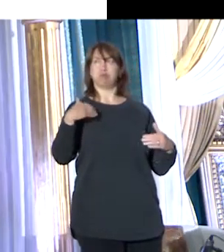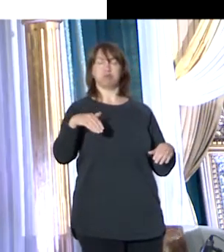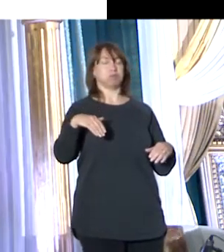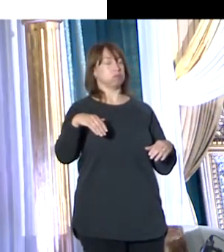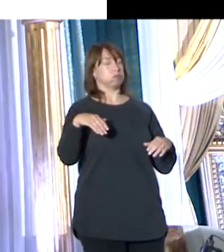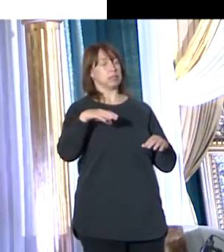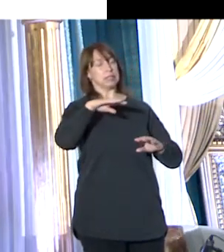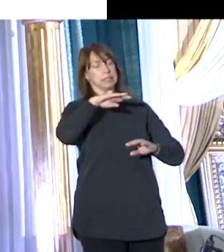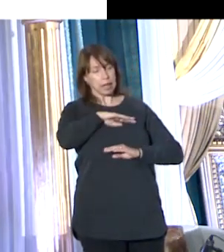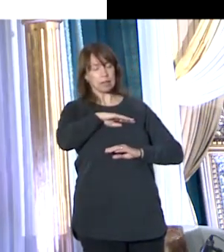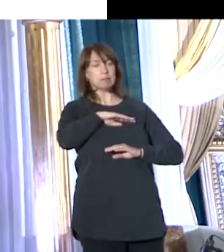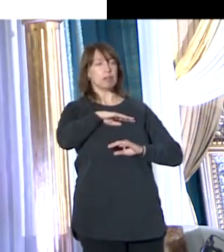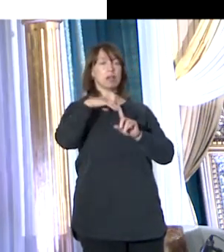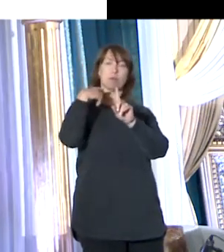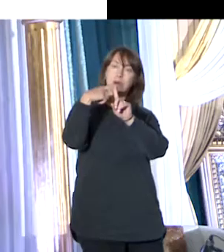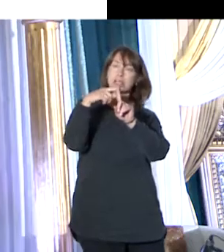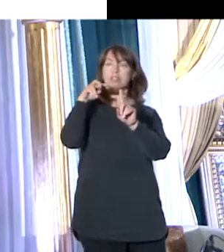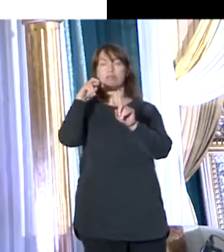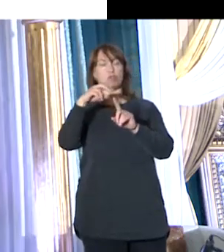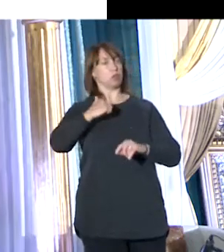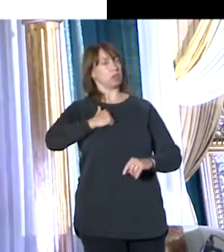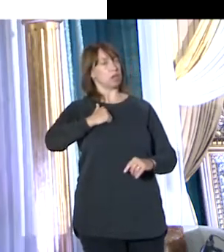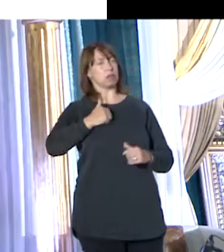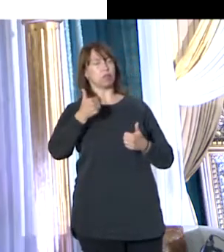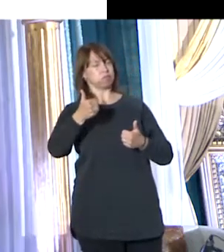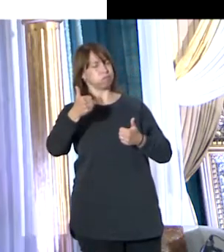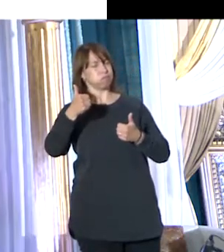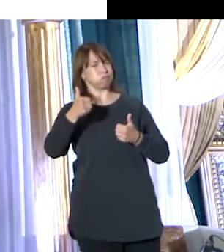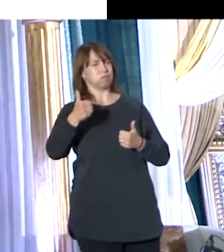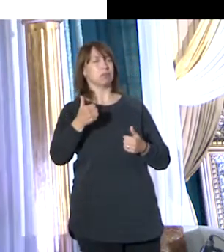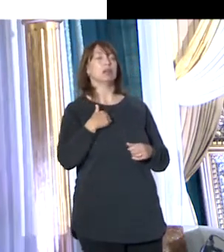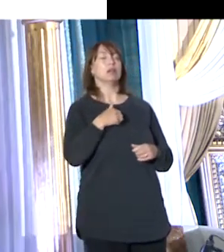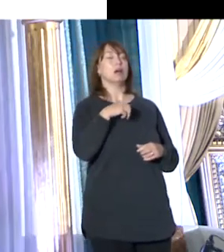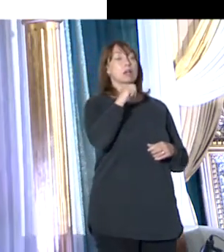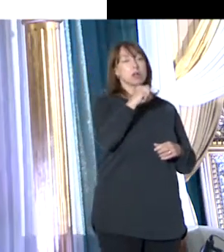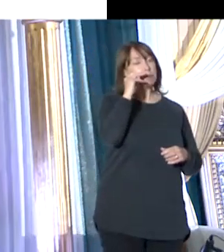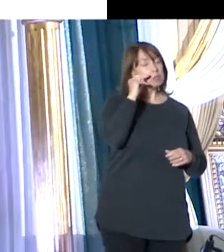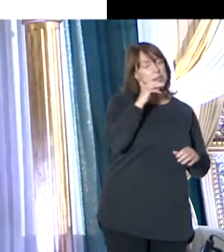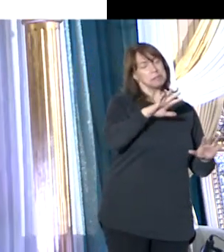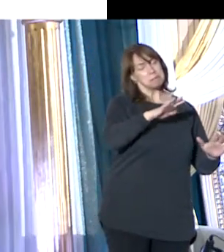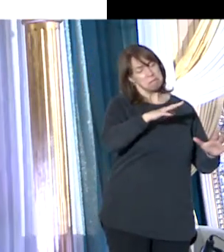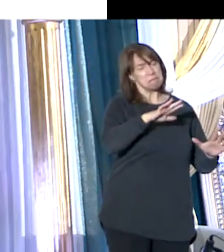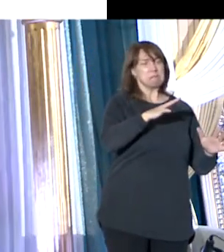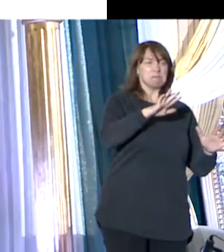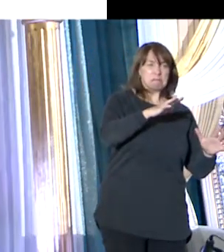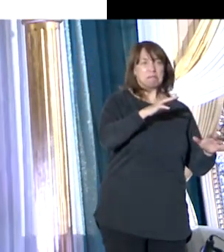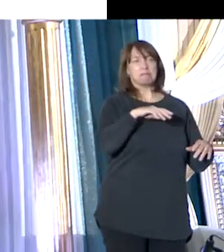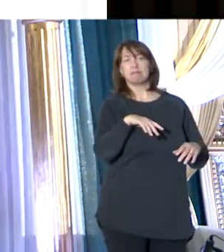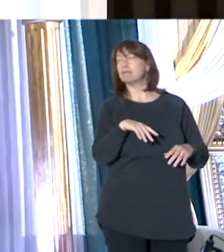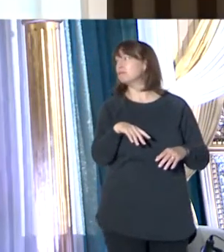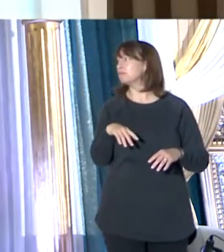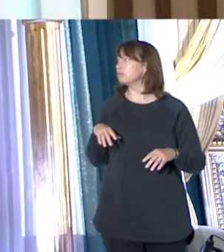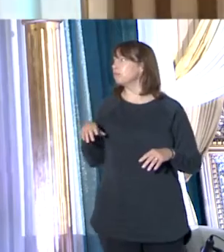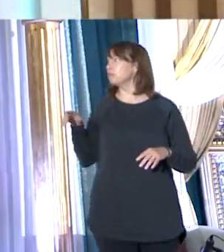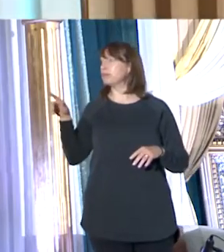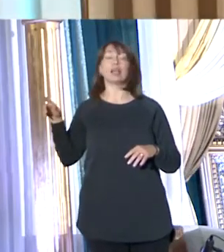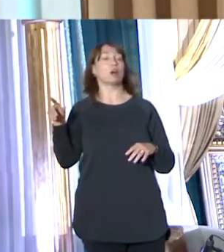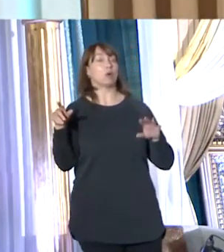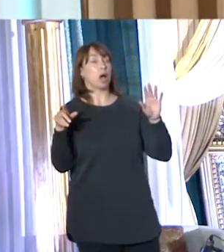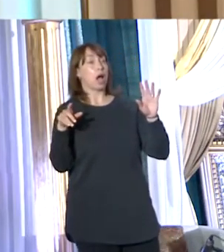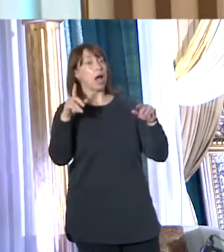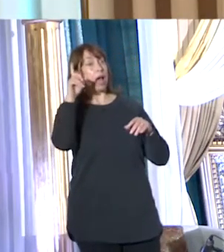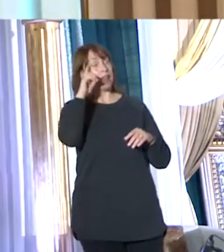most positive of Canadians in that respect. Some of this, no doubt, has to do with the outcome of the